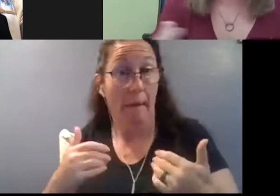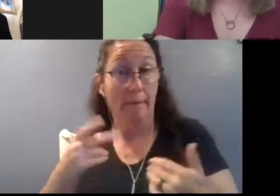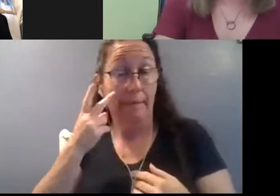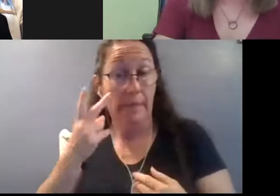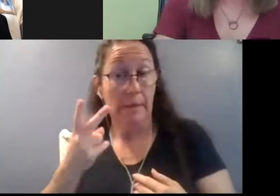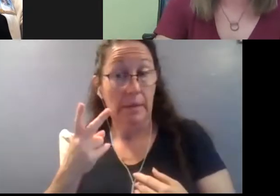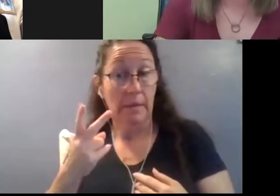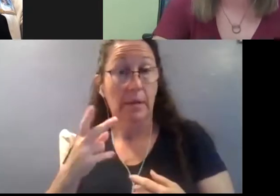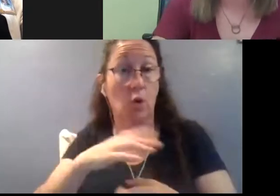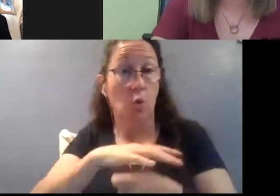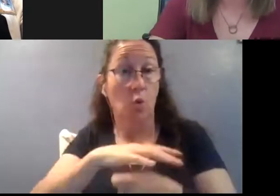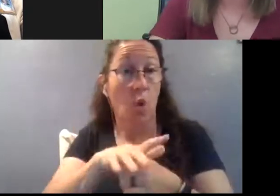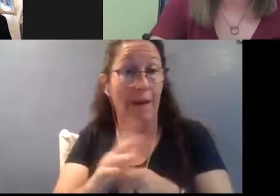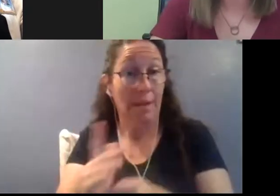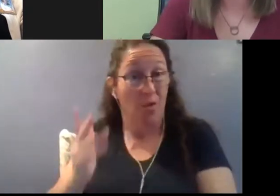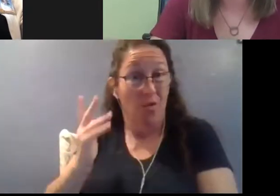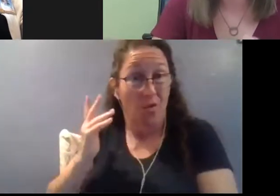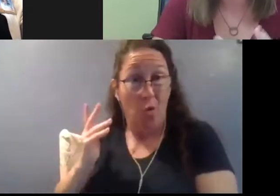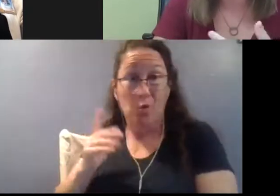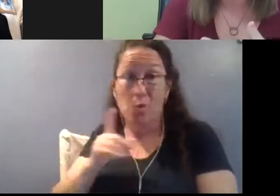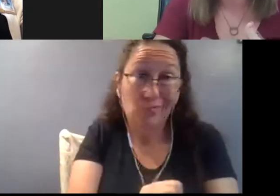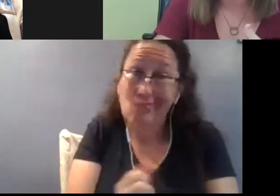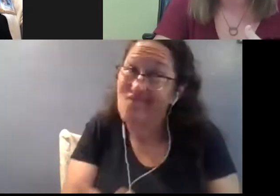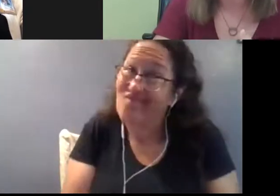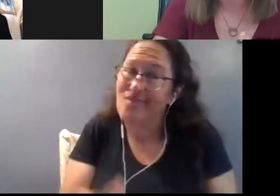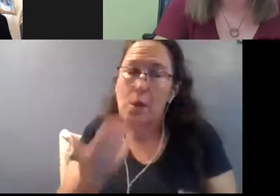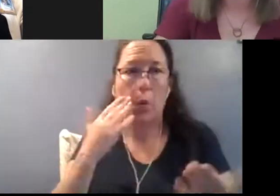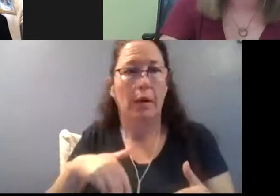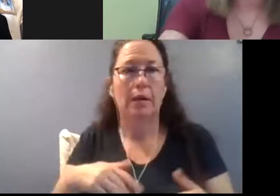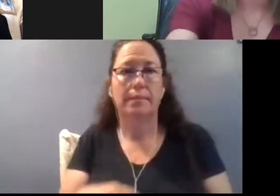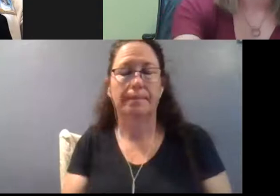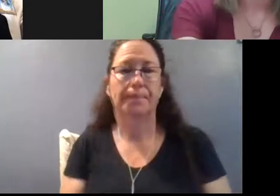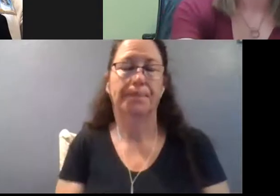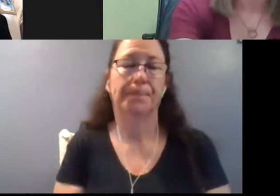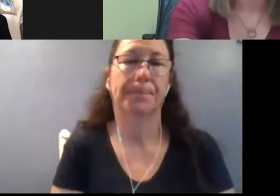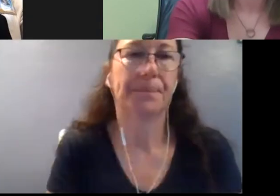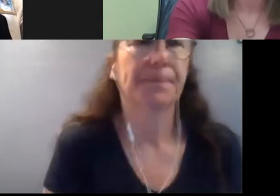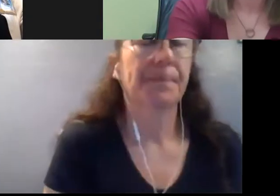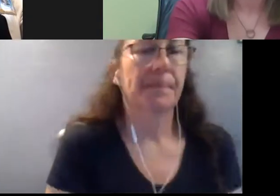had the coronavirus in the past. So a lot of work being done around that.